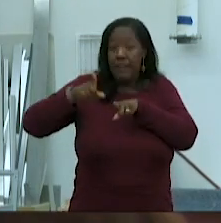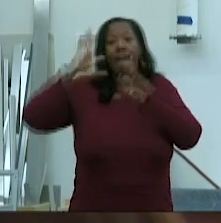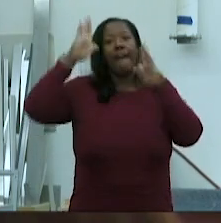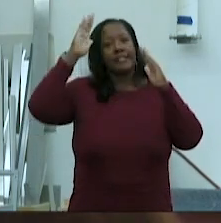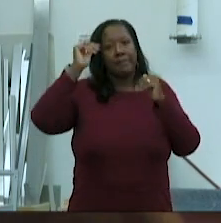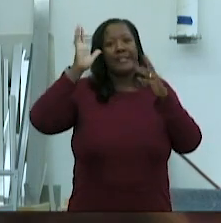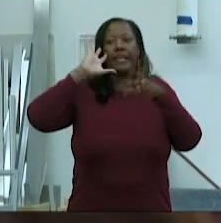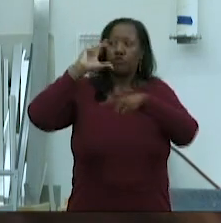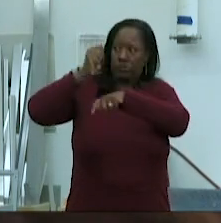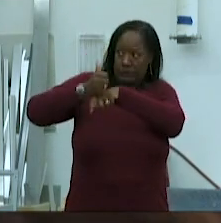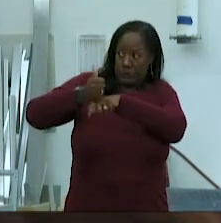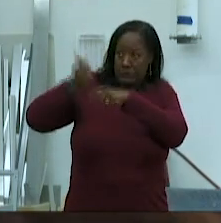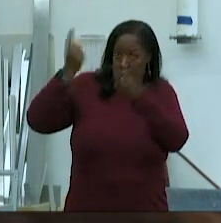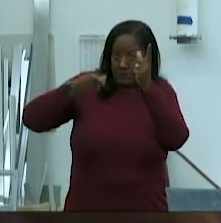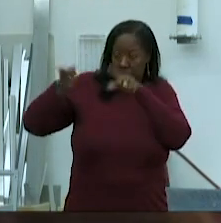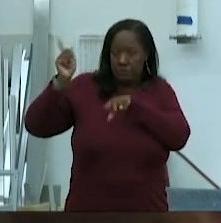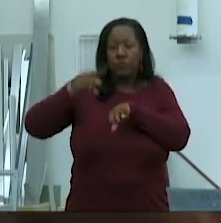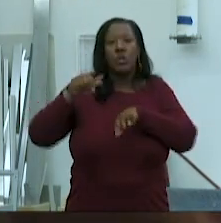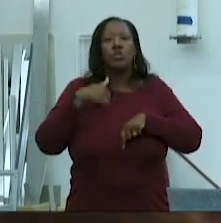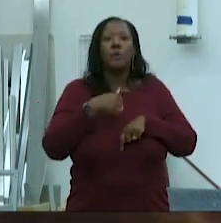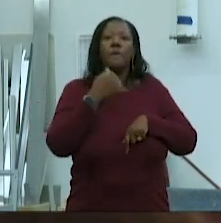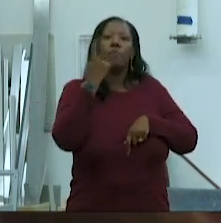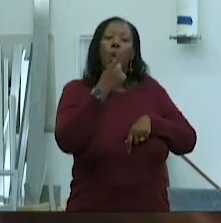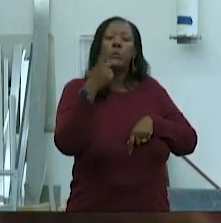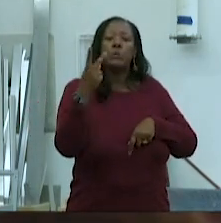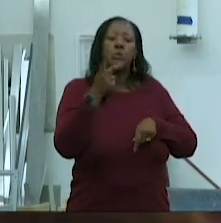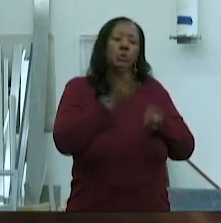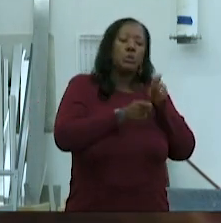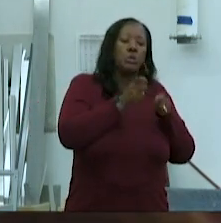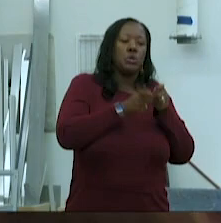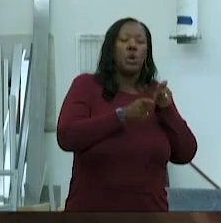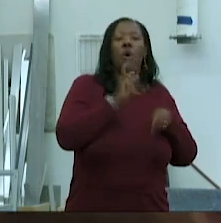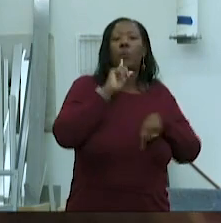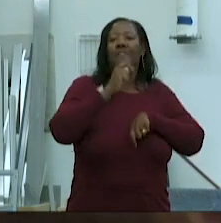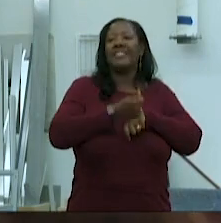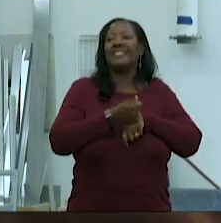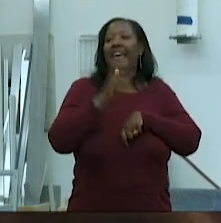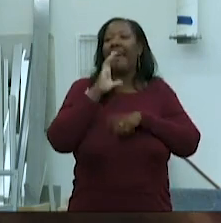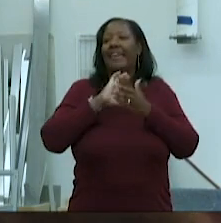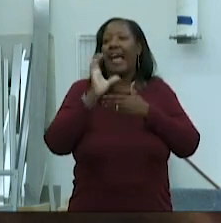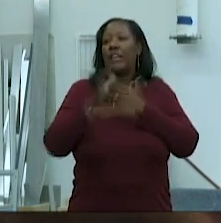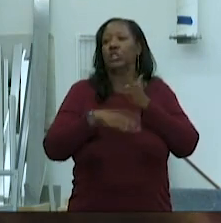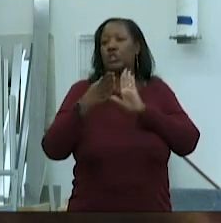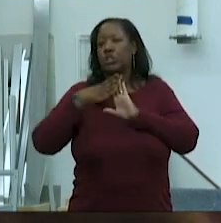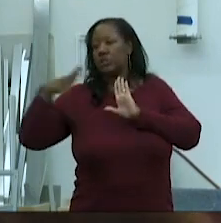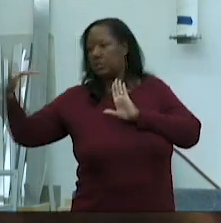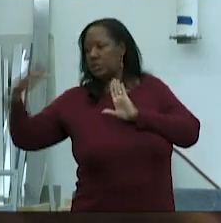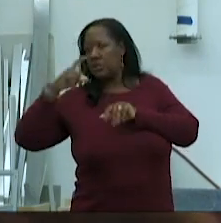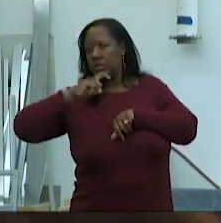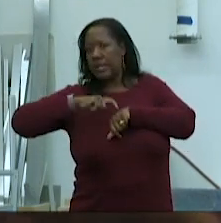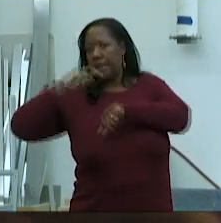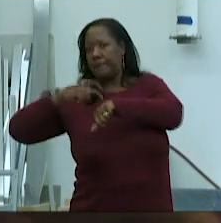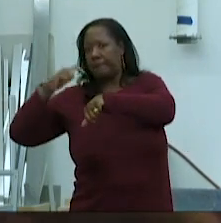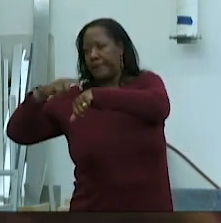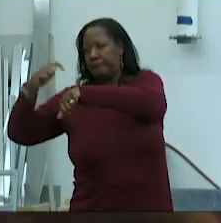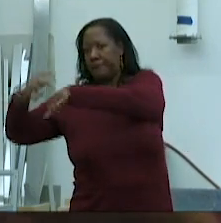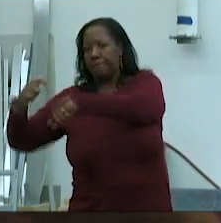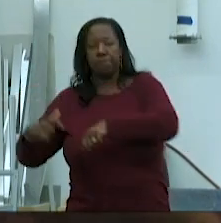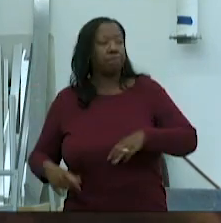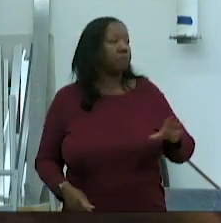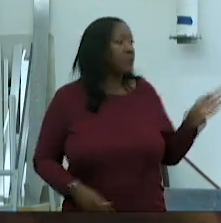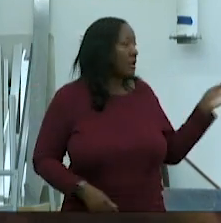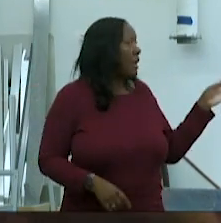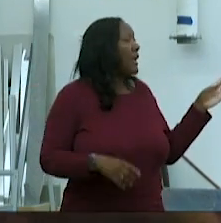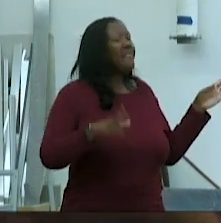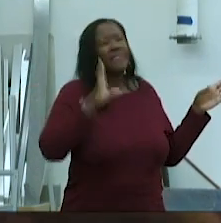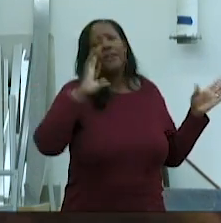there's going to be 1 revision, 2 revisions to those, and we have kind of a set calendar timeline for that. Yeah. There's definitely